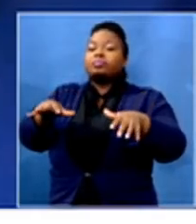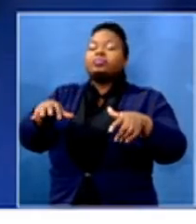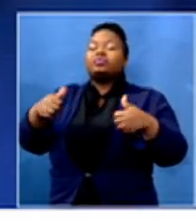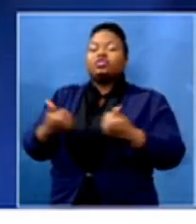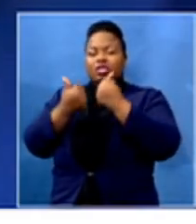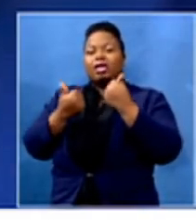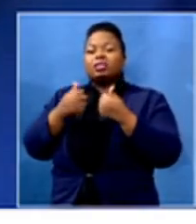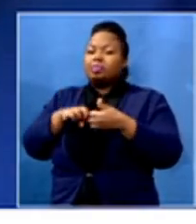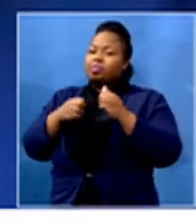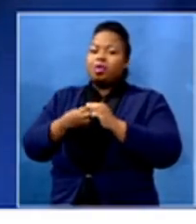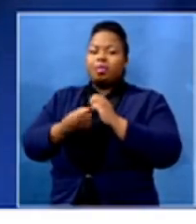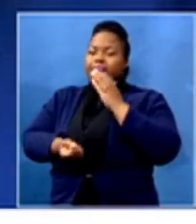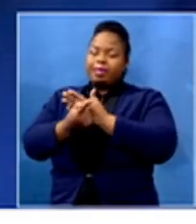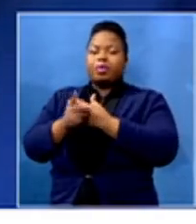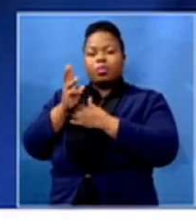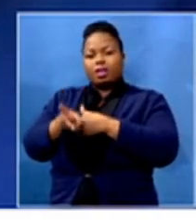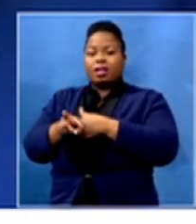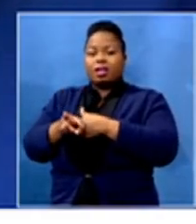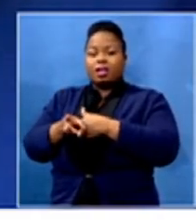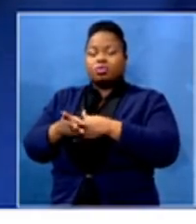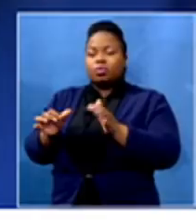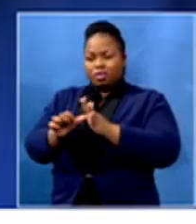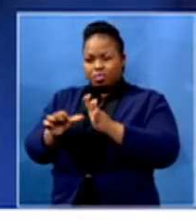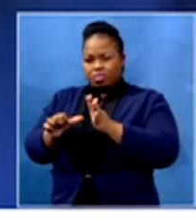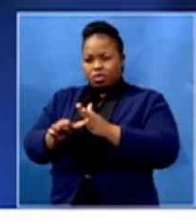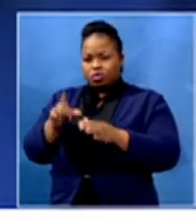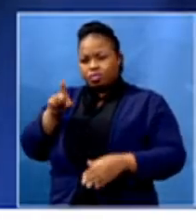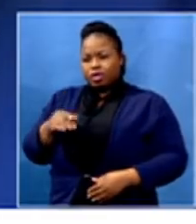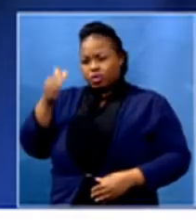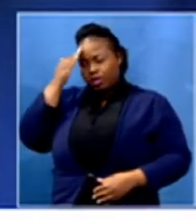And so it's going to be important for us to know that